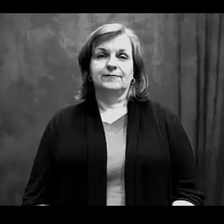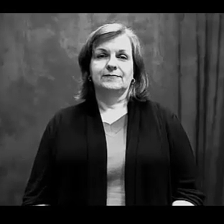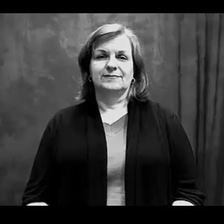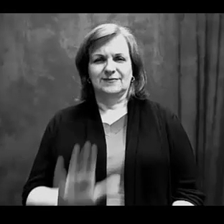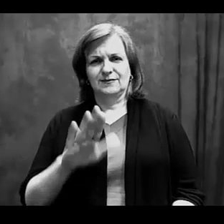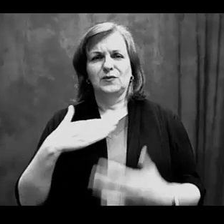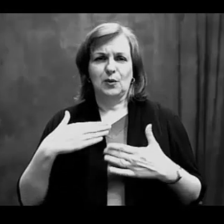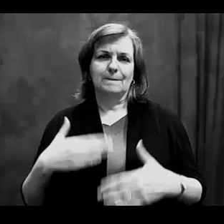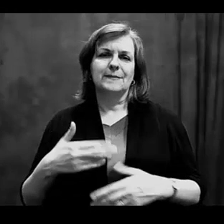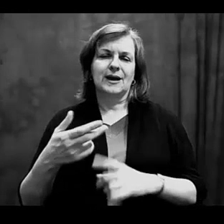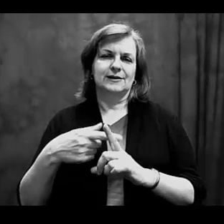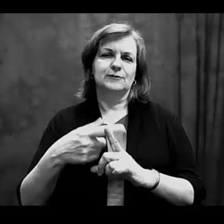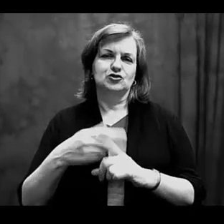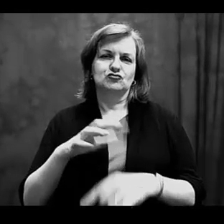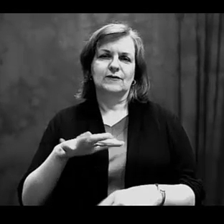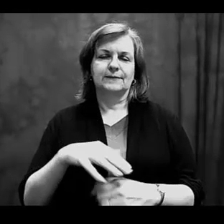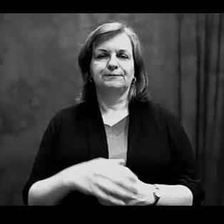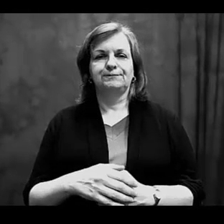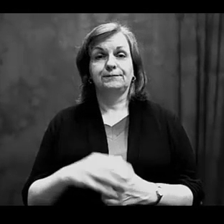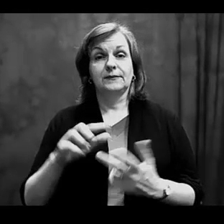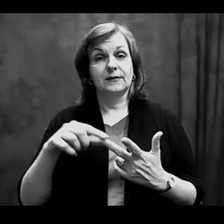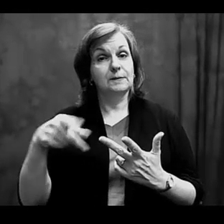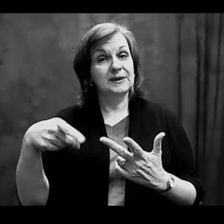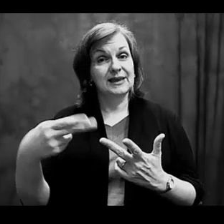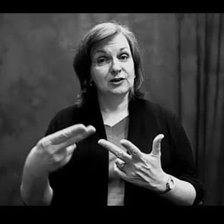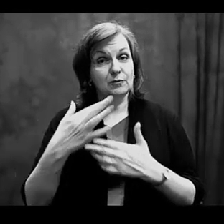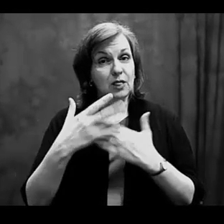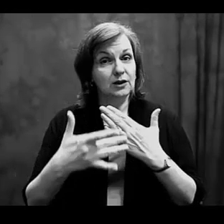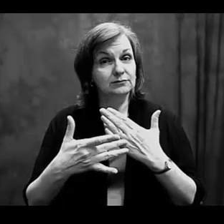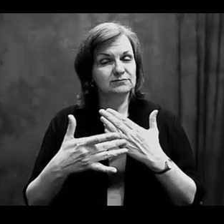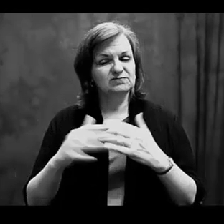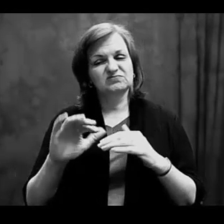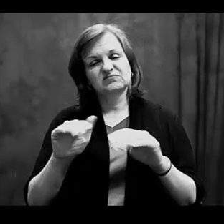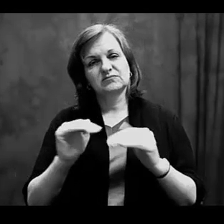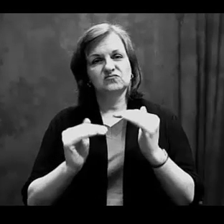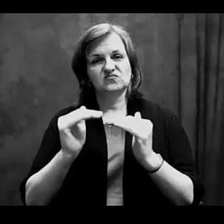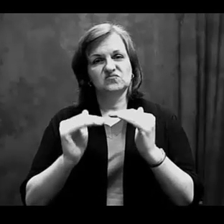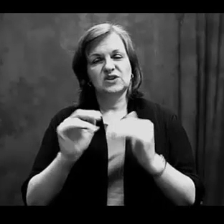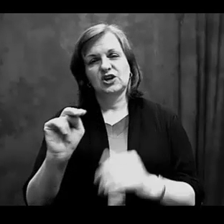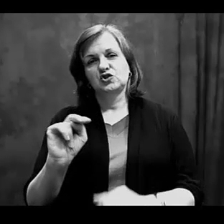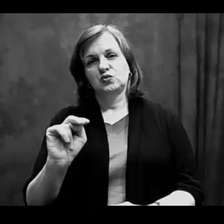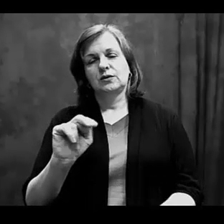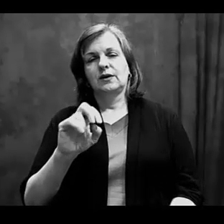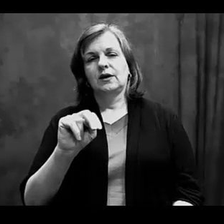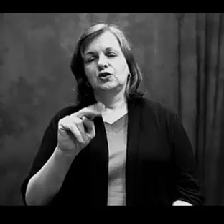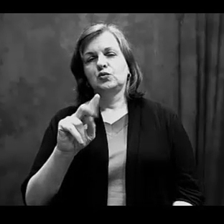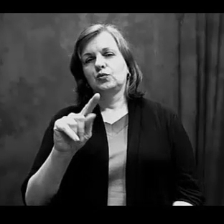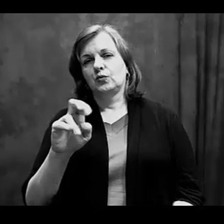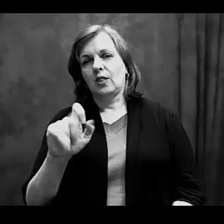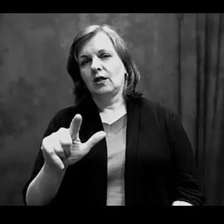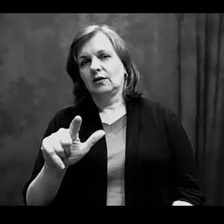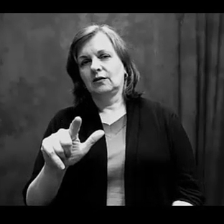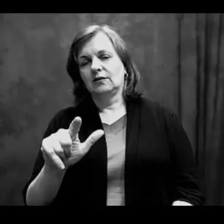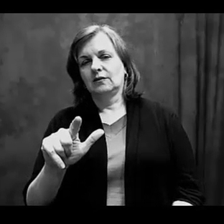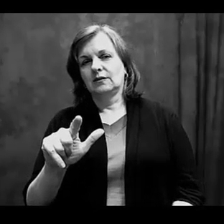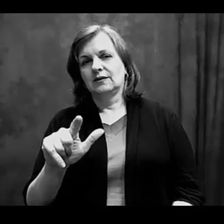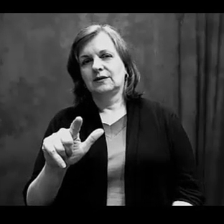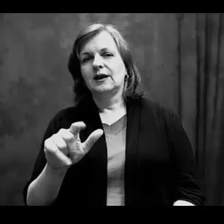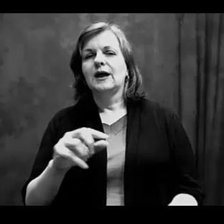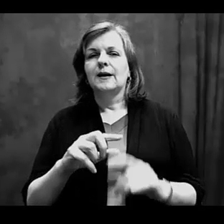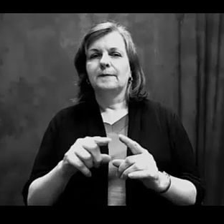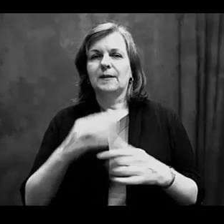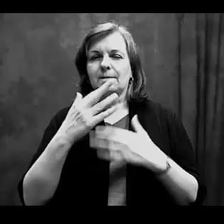or 98.6 degrees Fahrenheit, roughly your body temperature. pH, pretty close to